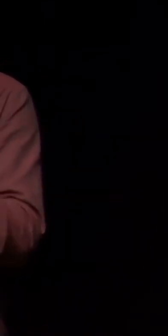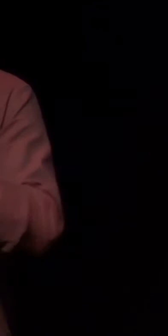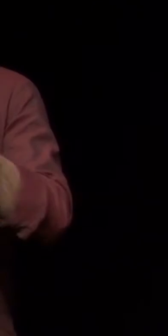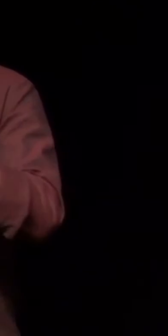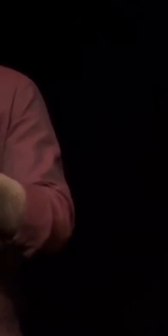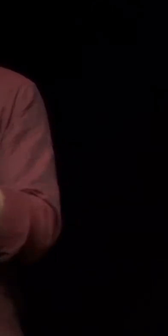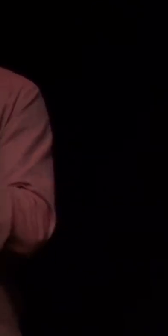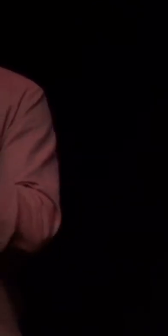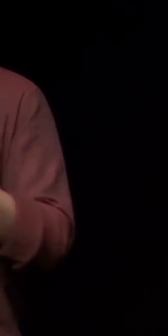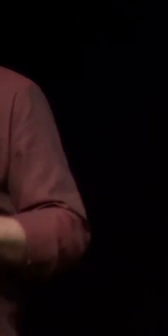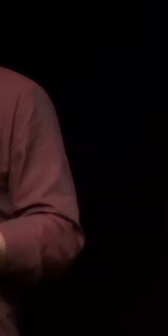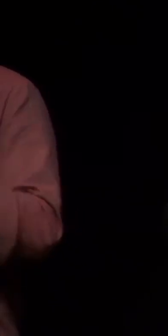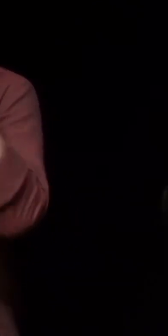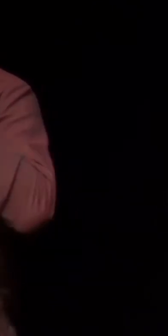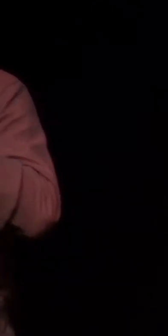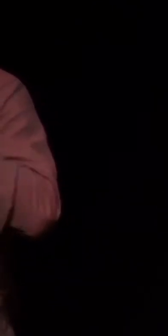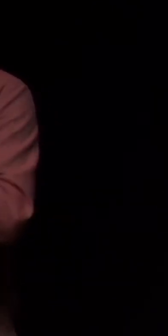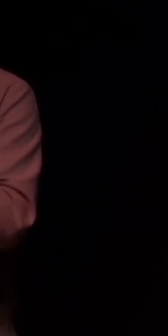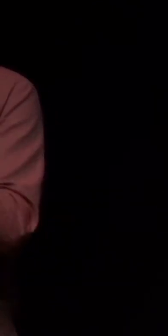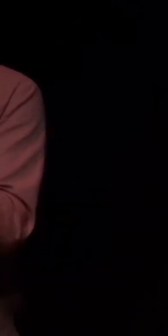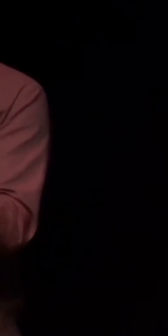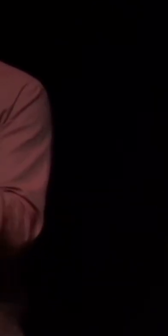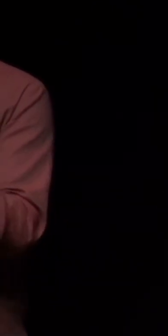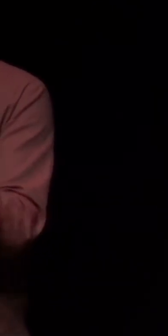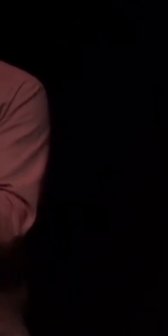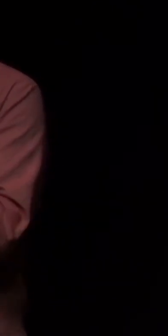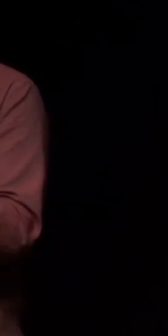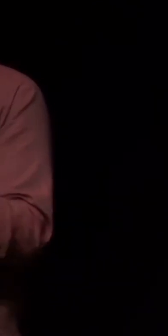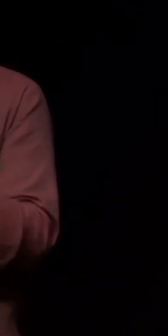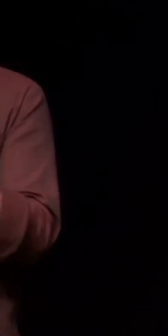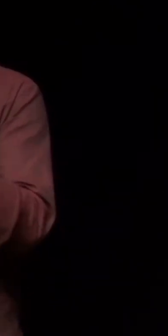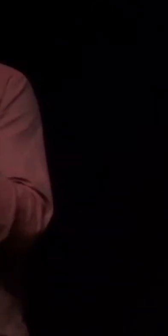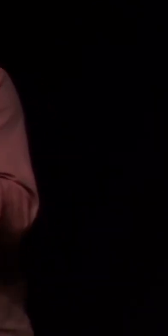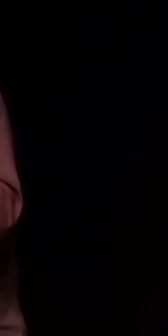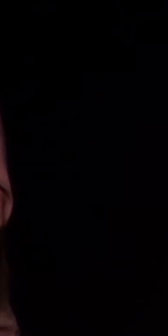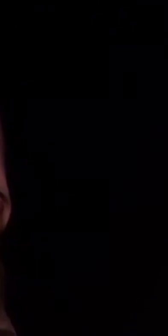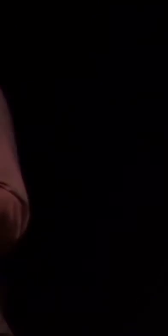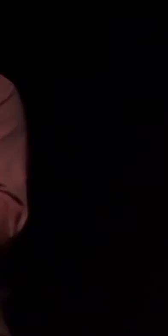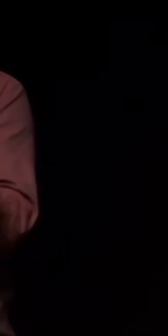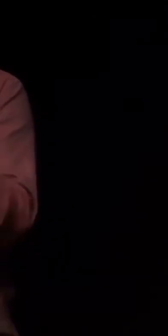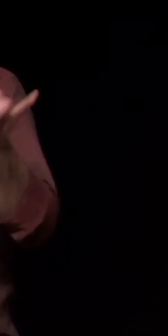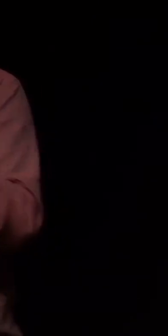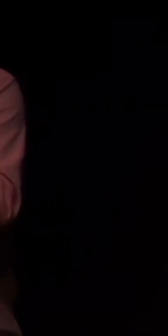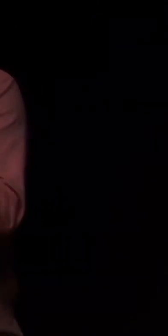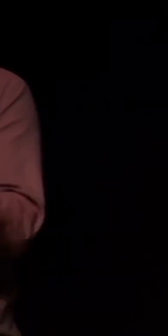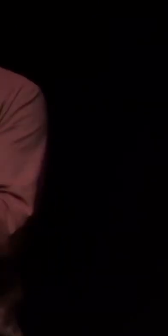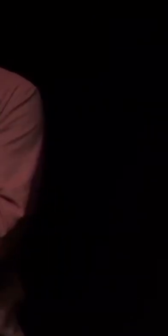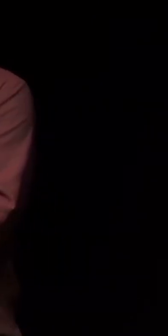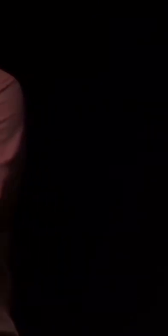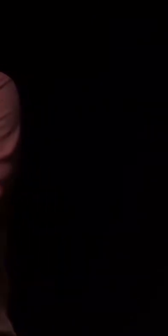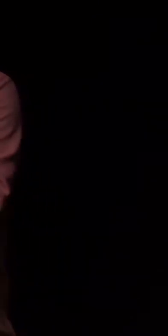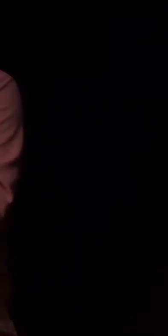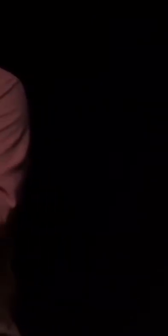development committees and sector by sector approach to looking at how to introduce new standards of inclusion and